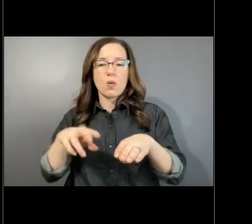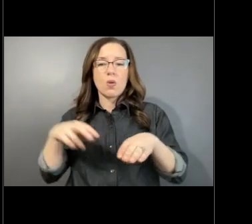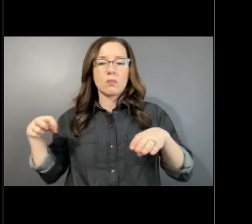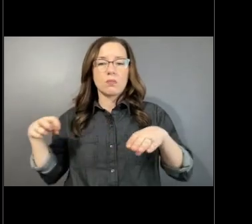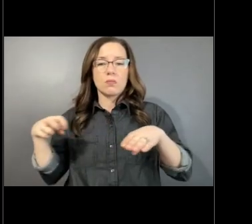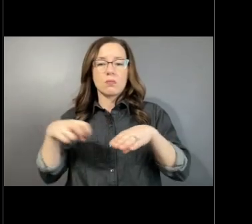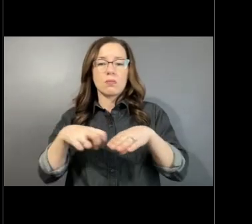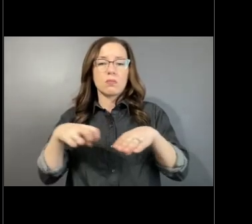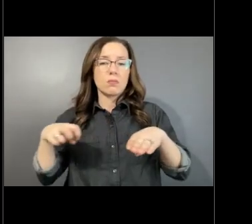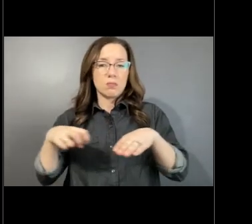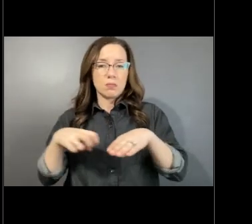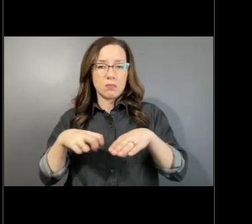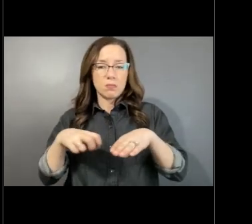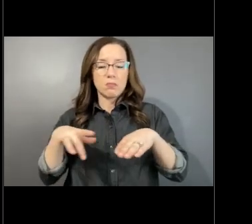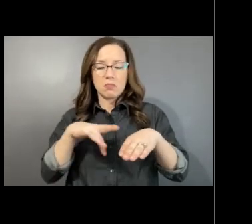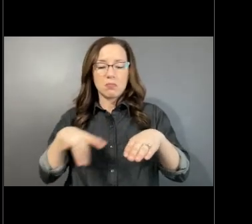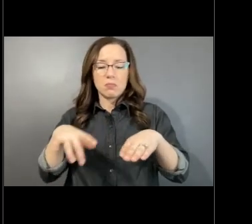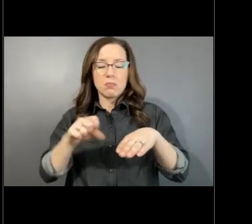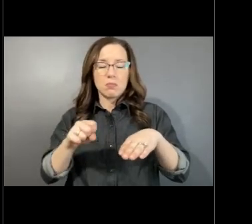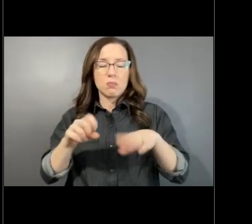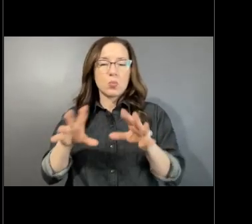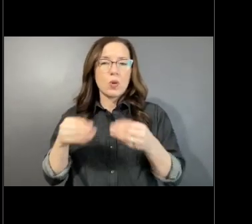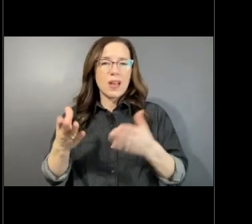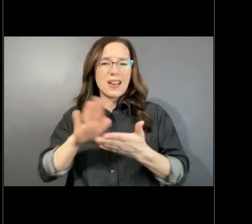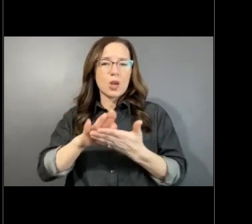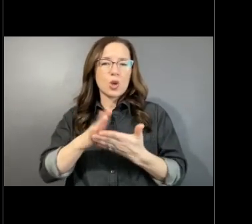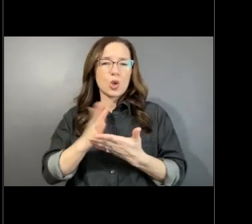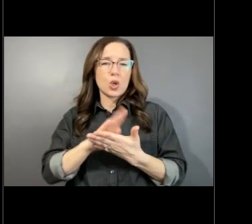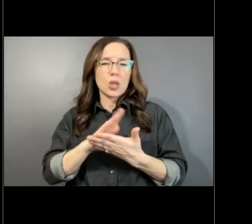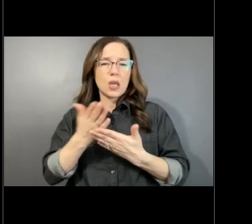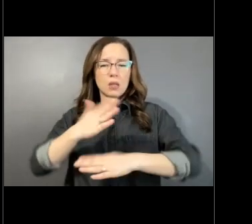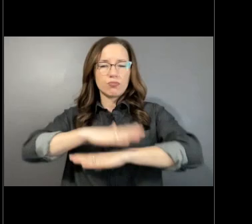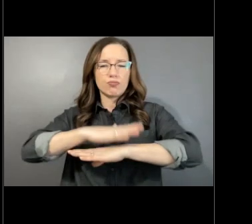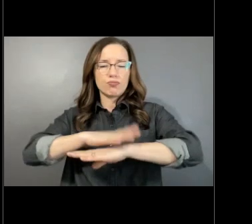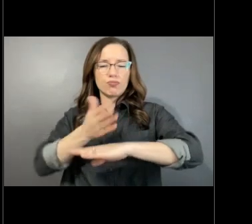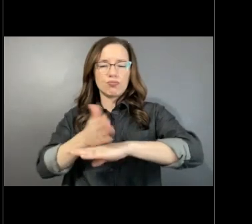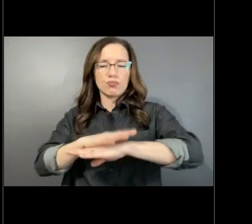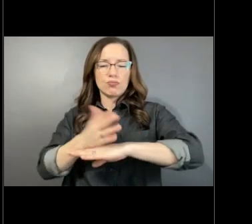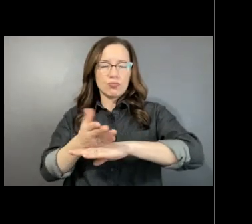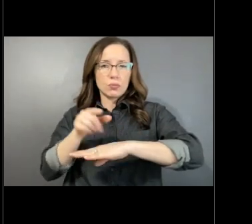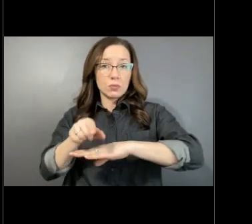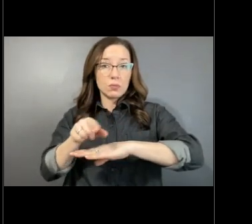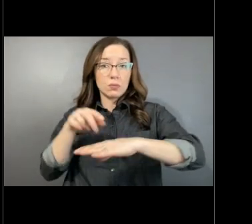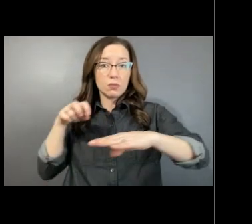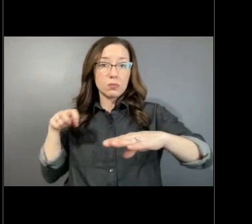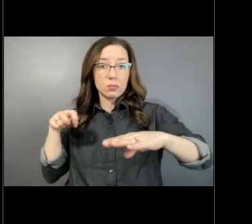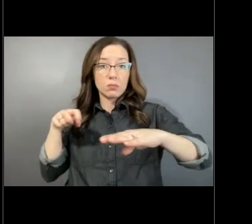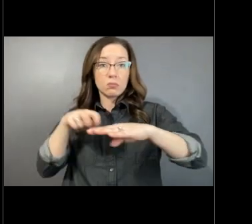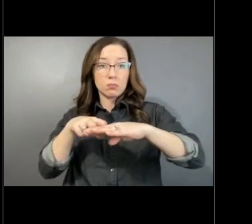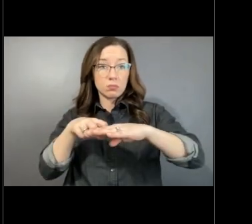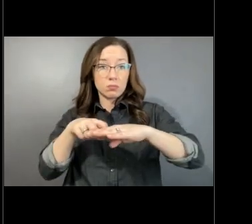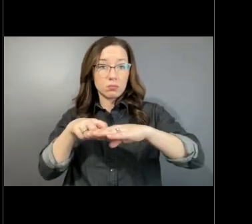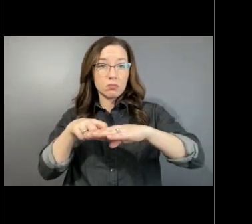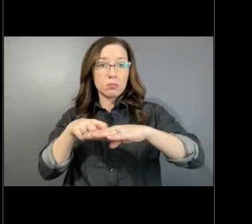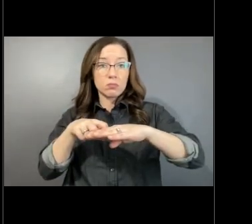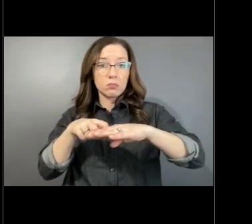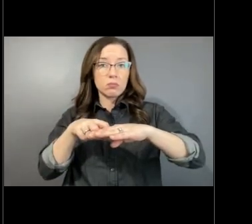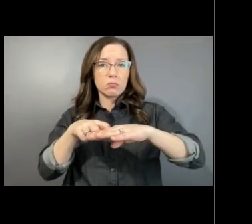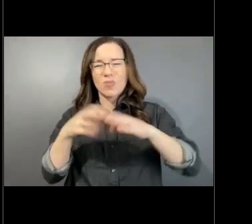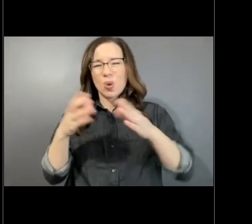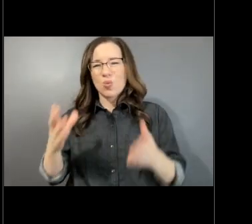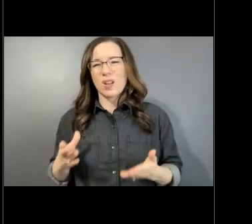approach be provided at cooktops. If clear floor space for forwarded approach is provided, it is